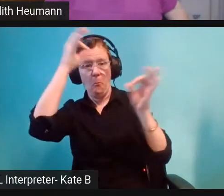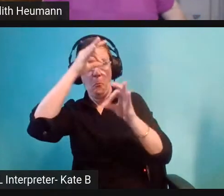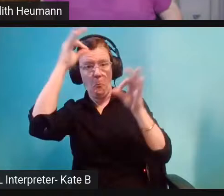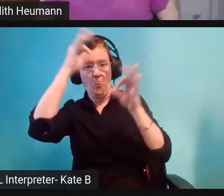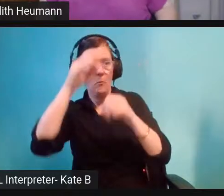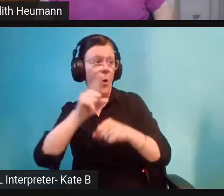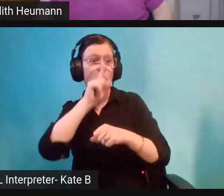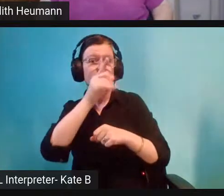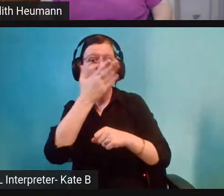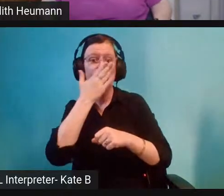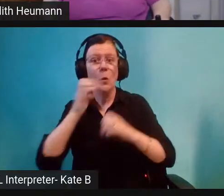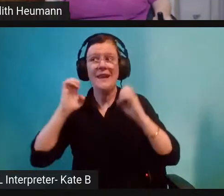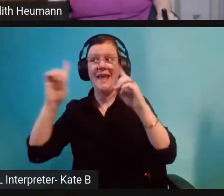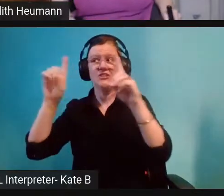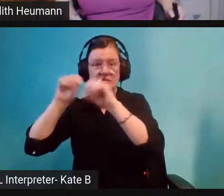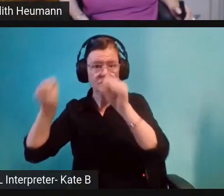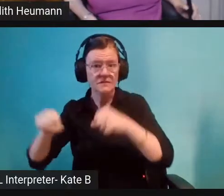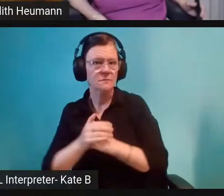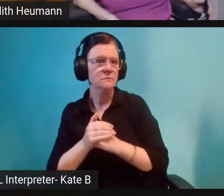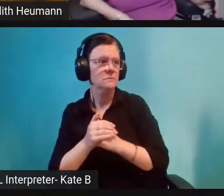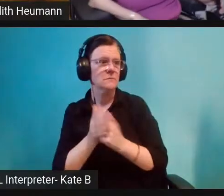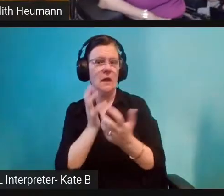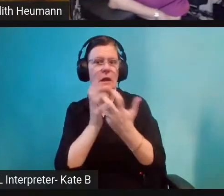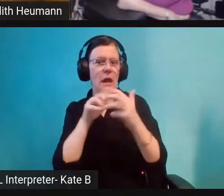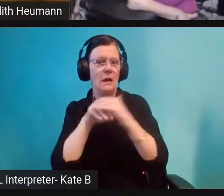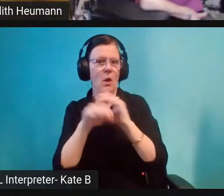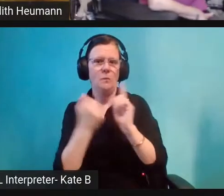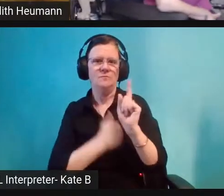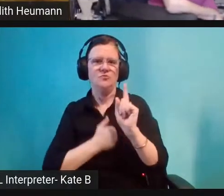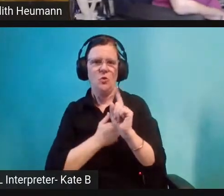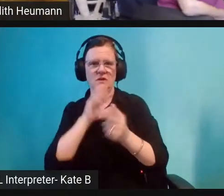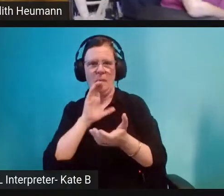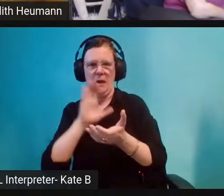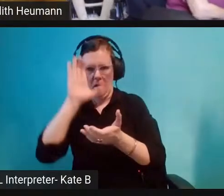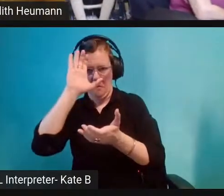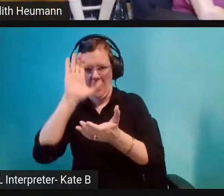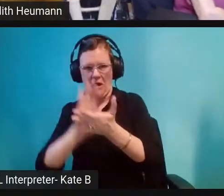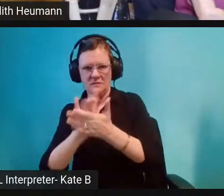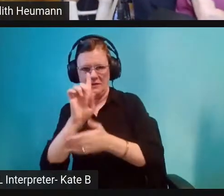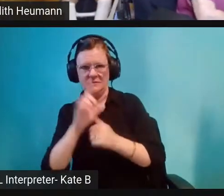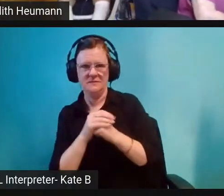education is, what accommodations, I'm sorry, my husband.